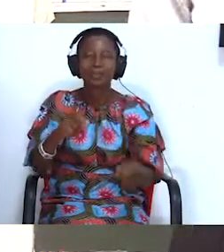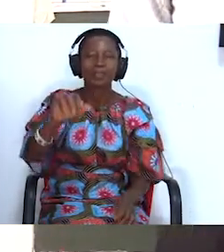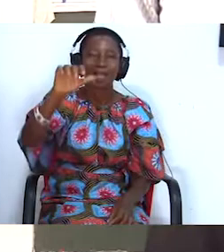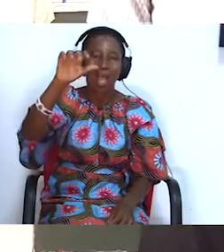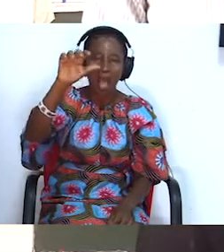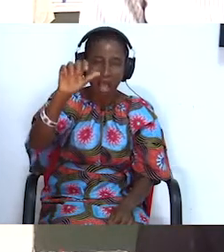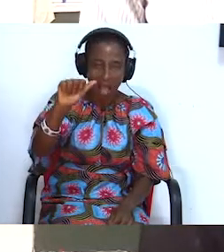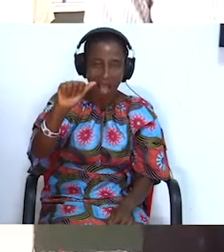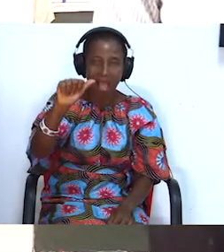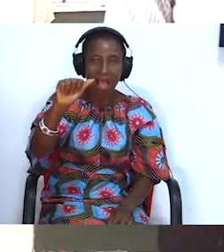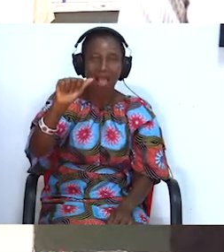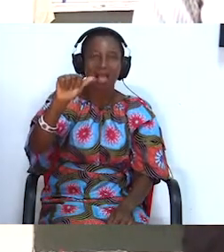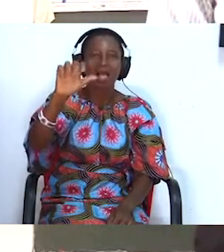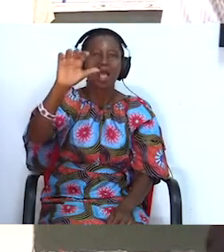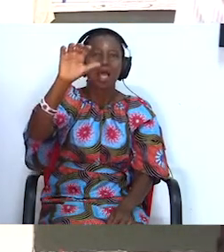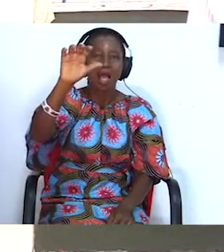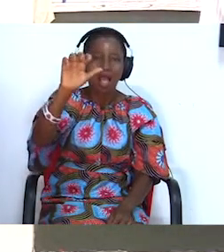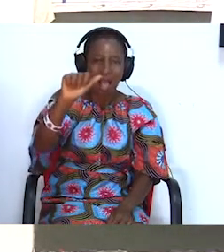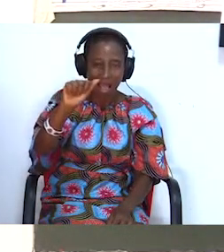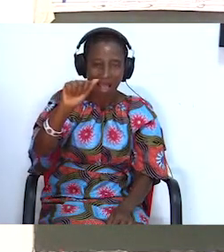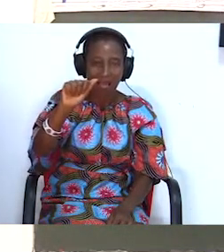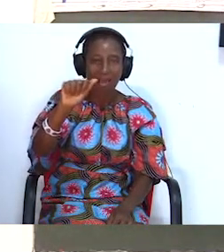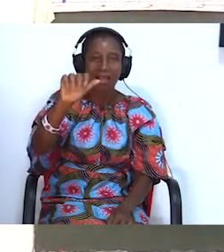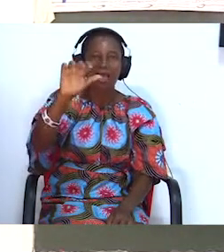Now, we are going to